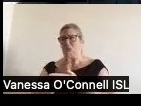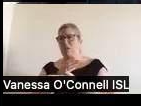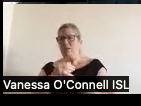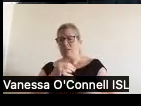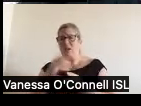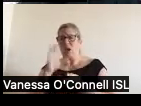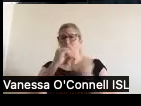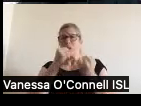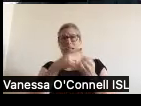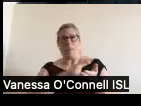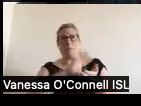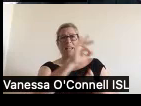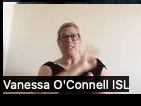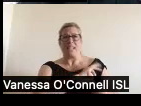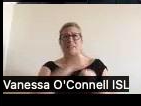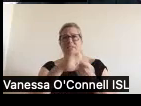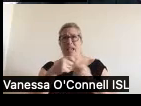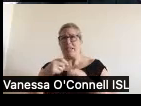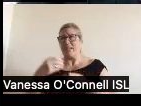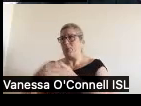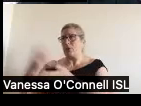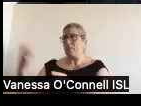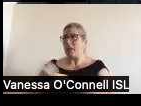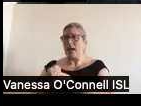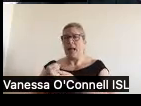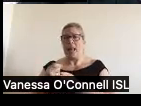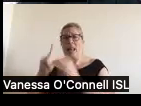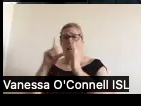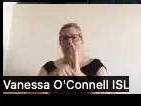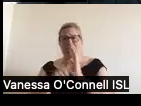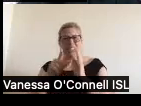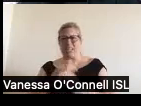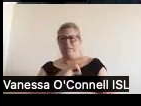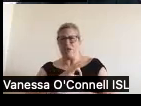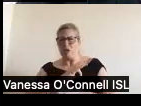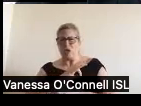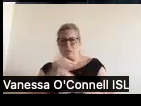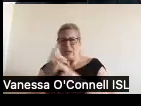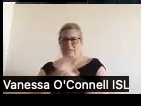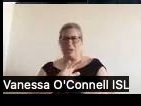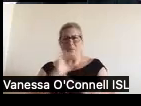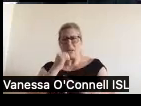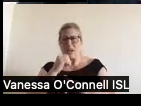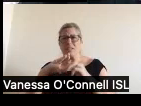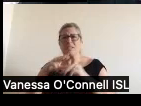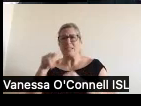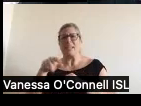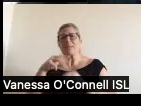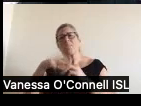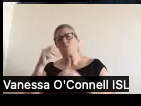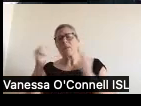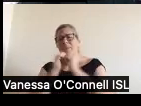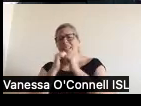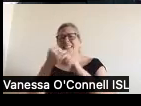but that isn't very helpful when council meetings are in the evening and most childcare providers are not open in the evening. So it's not very